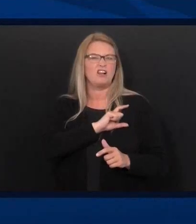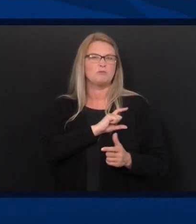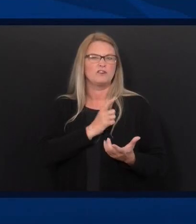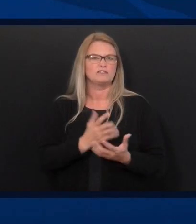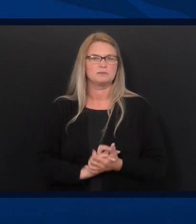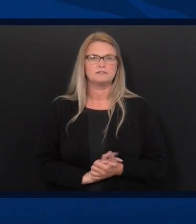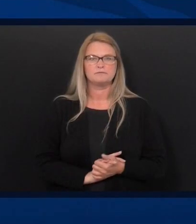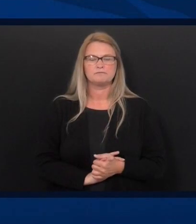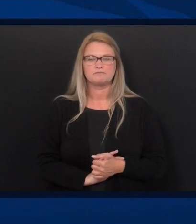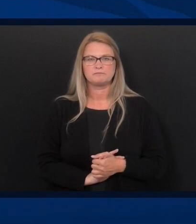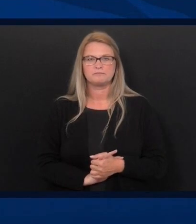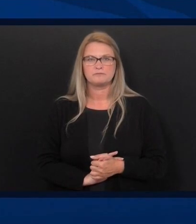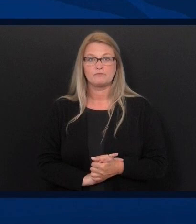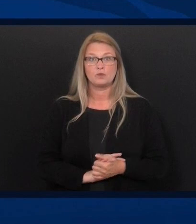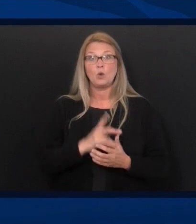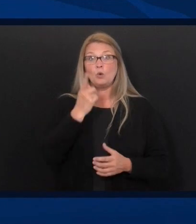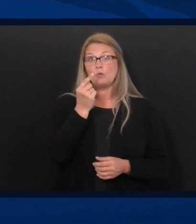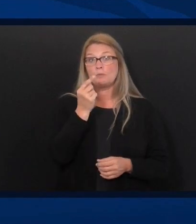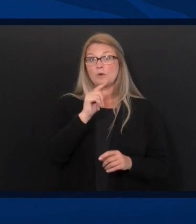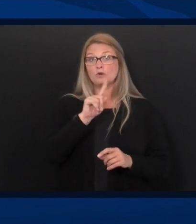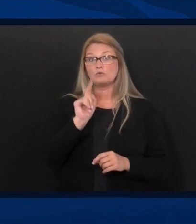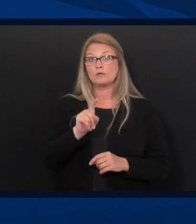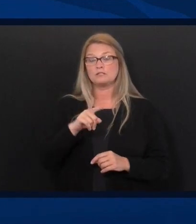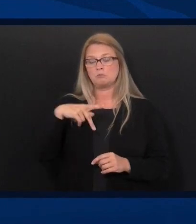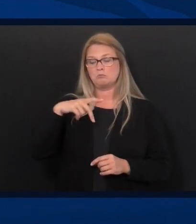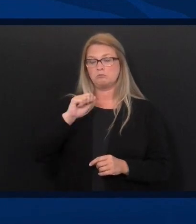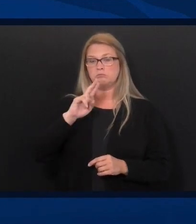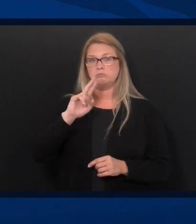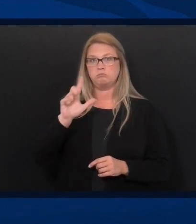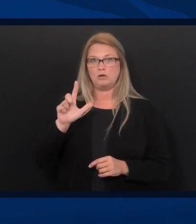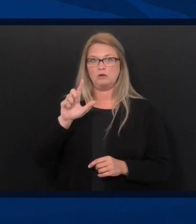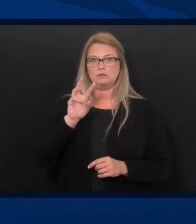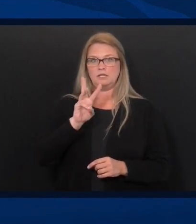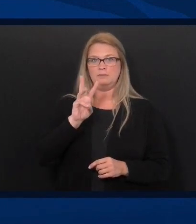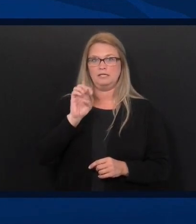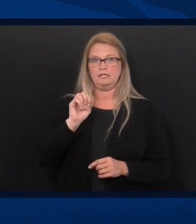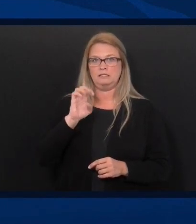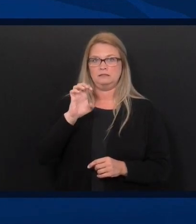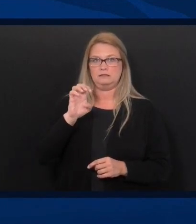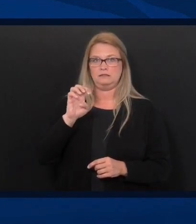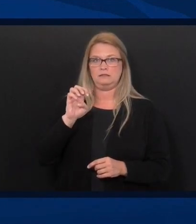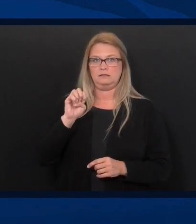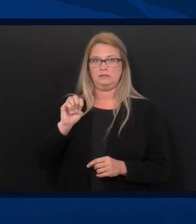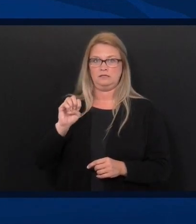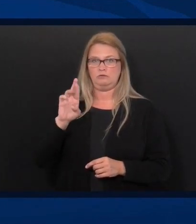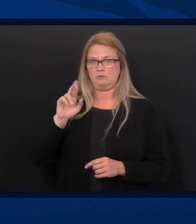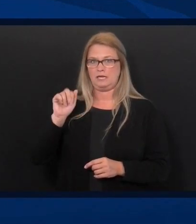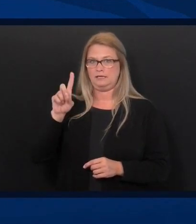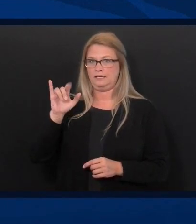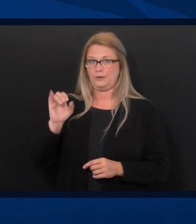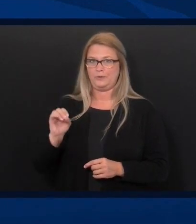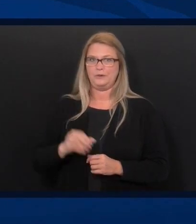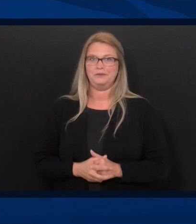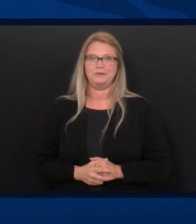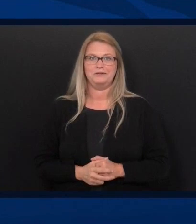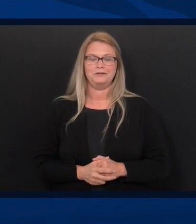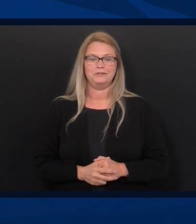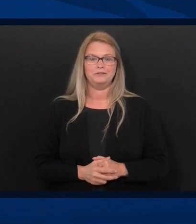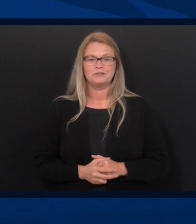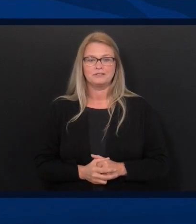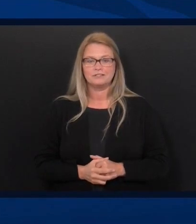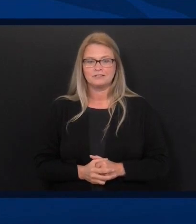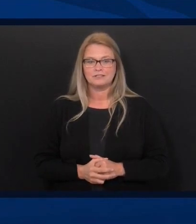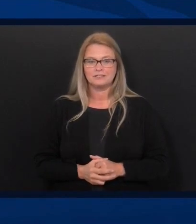All right, thank you, Brad. We have time for one more. We'll go to Paul Mullen with WCBC Radio. Good afternoon, everybody. My question